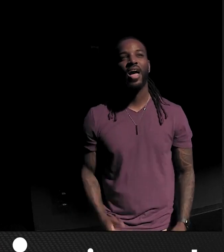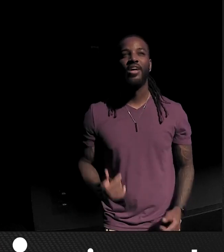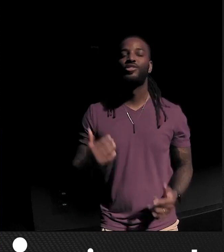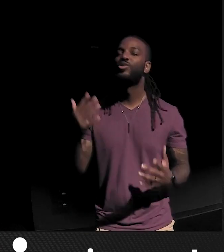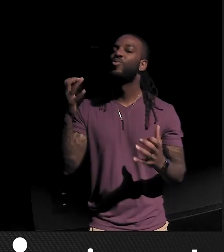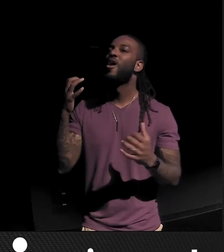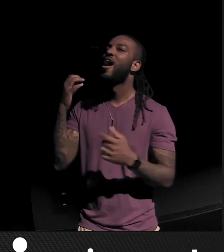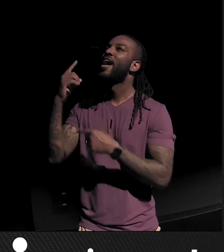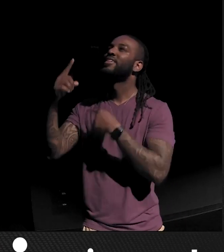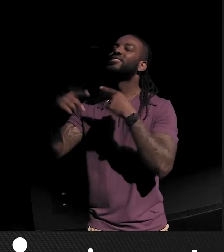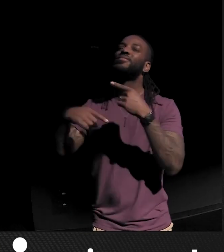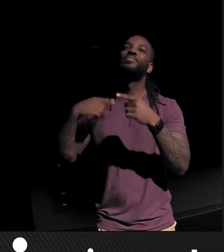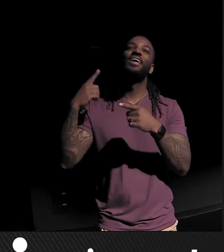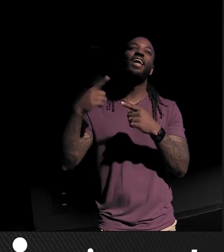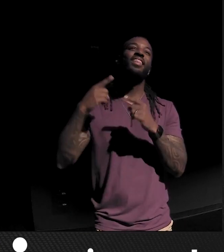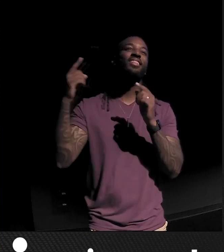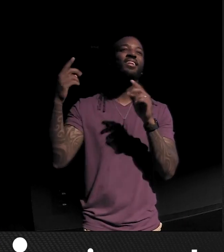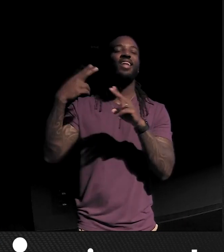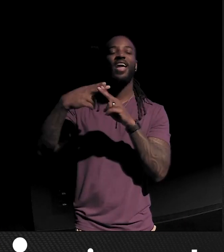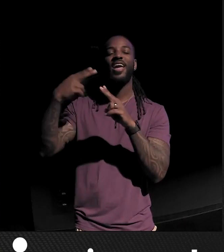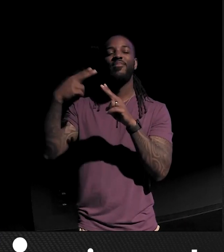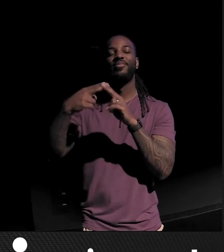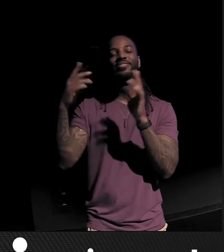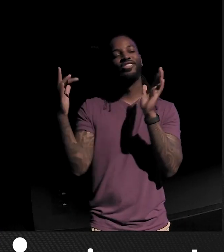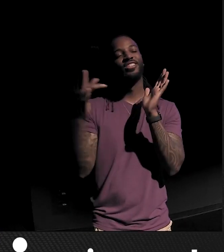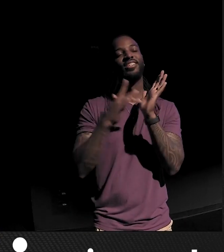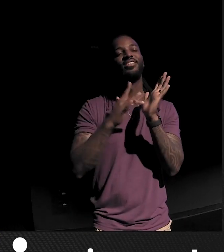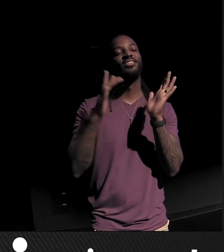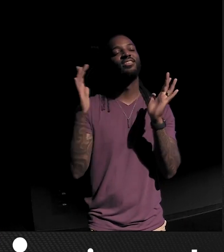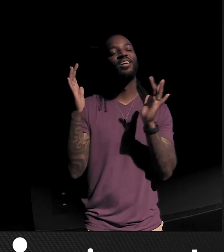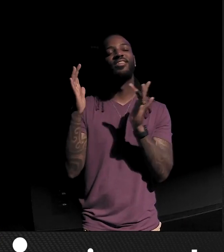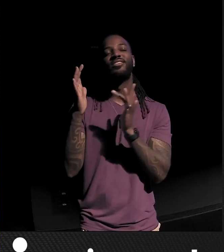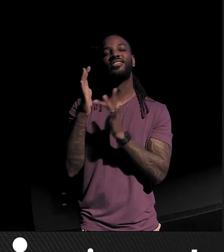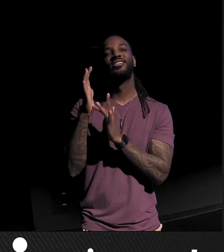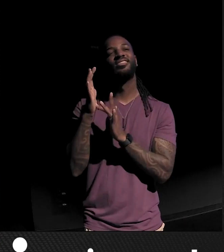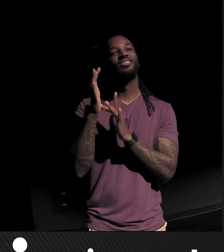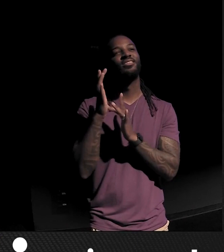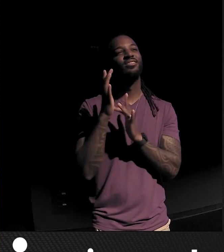I just want to speak the name of Jesus